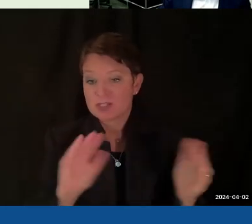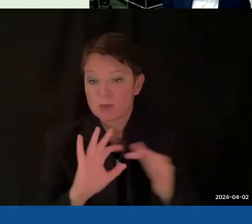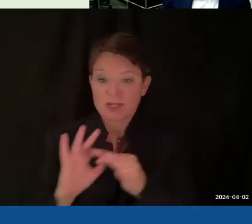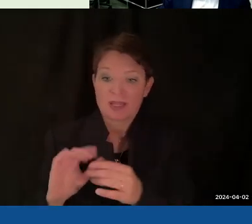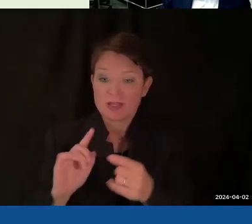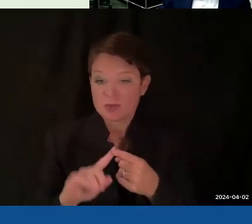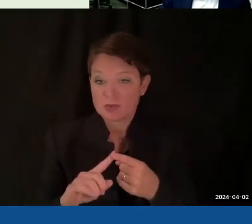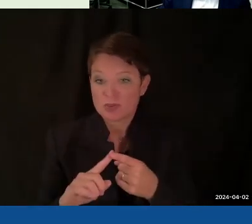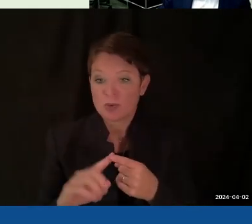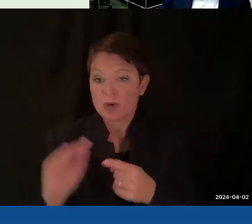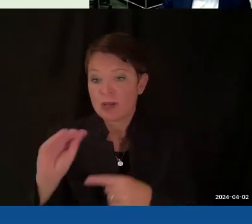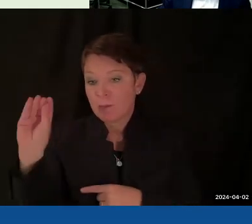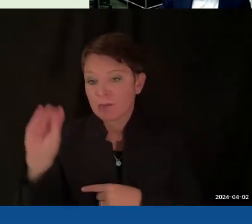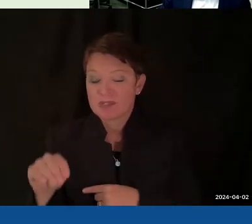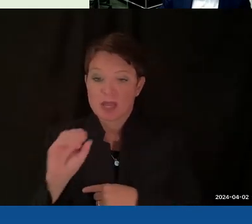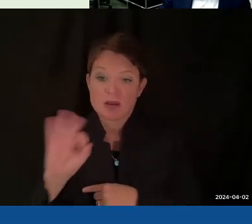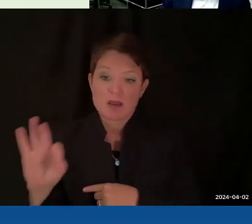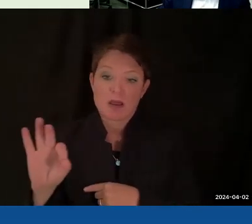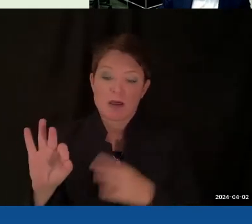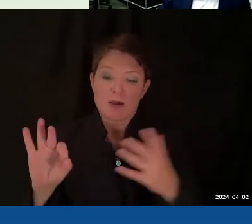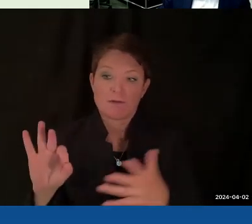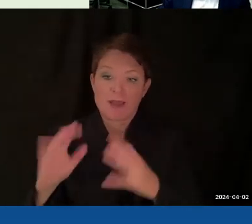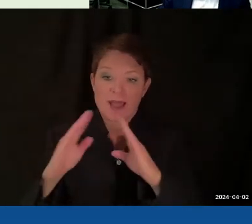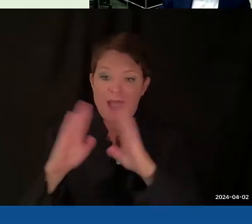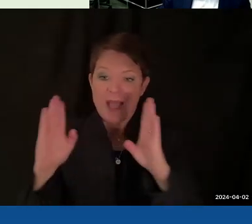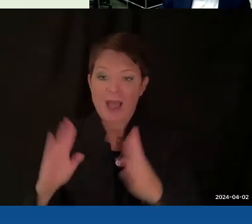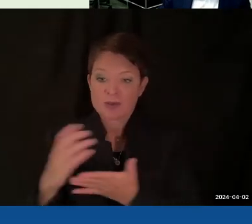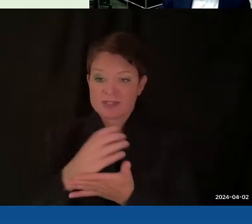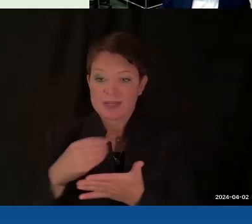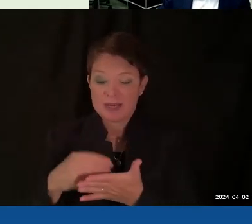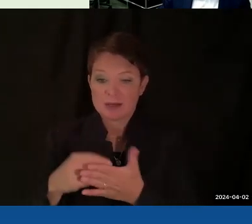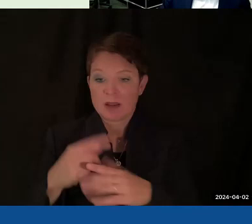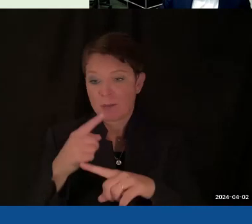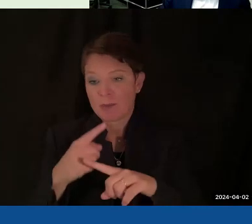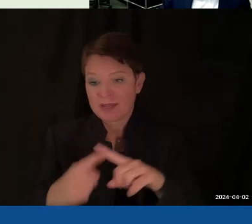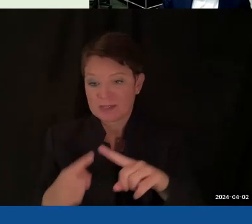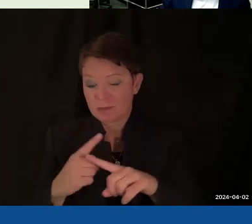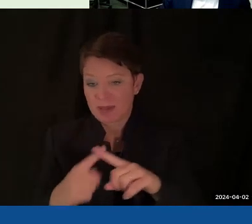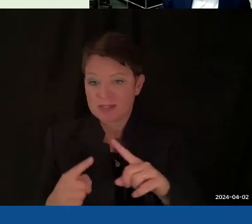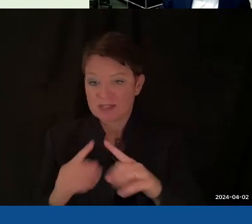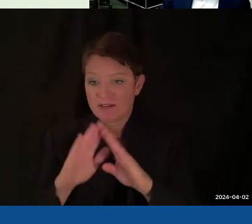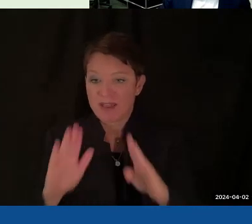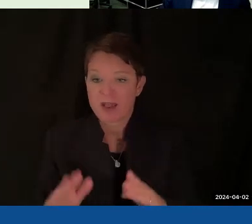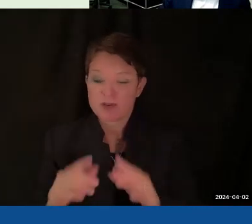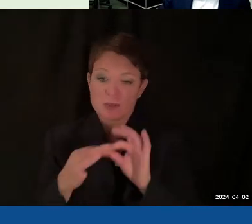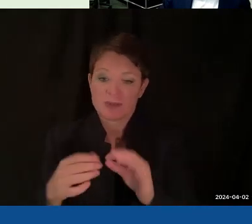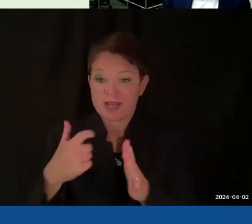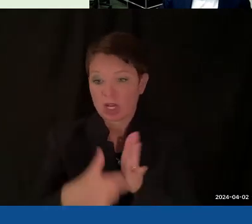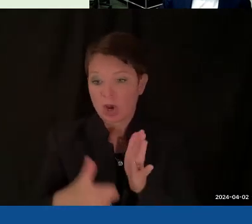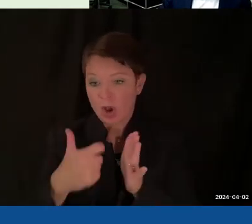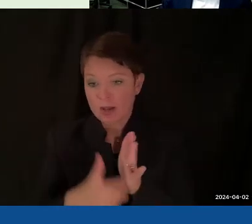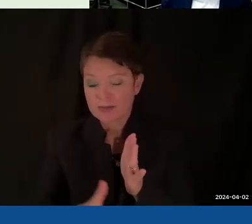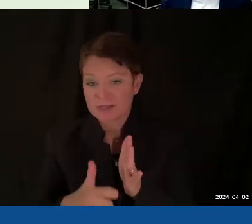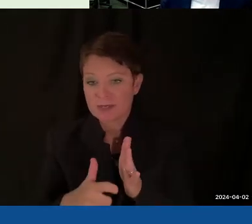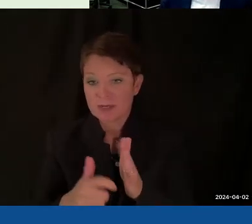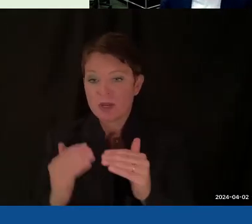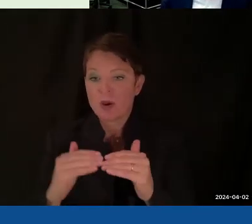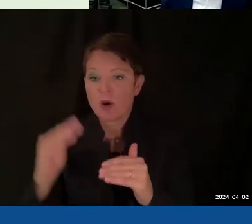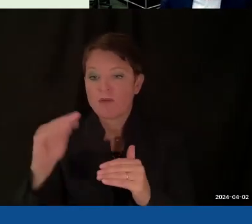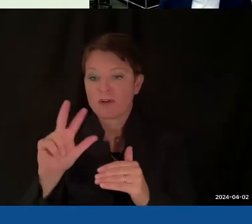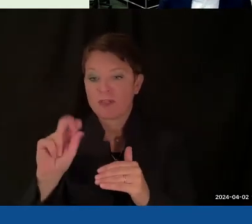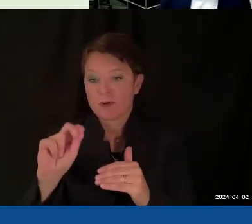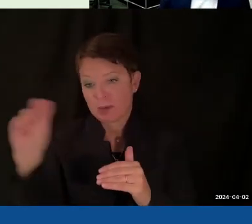to the percent of the household's income being spent on housing related costs being no more than